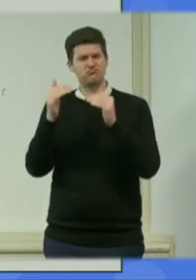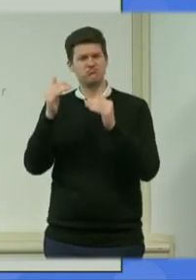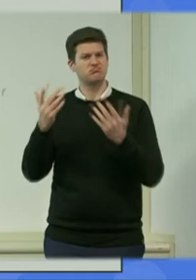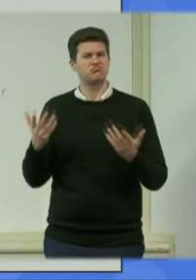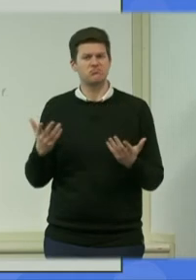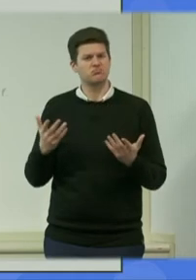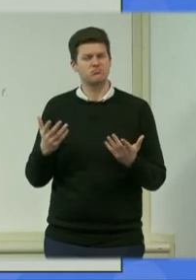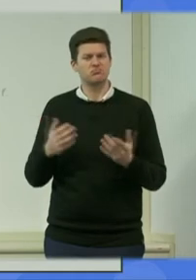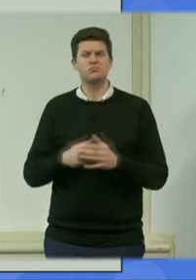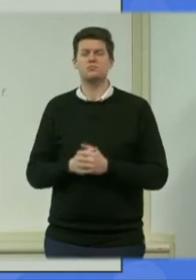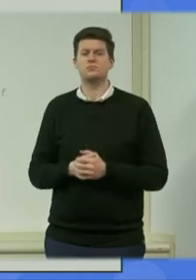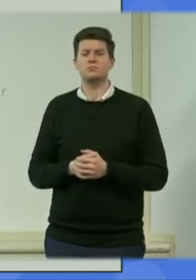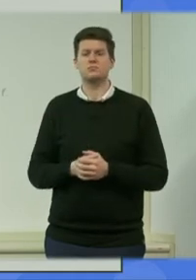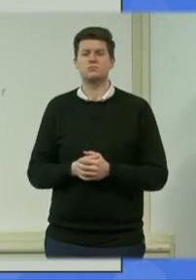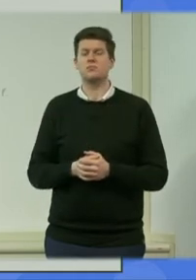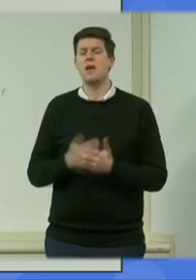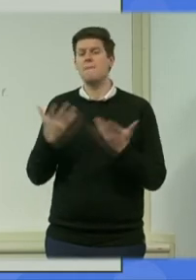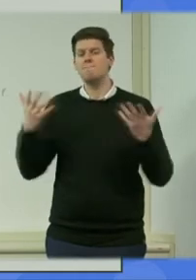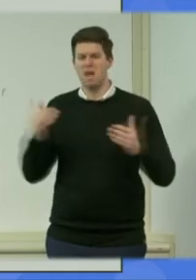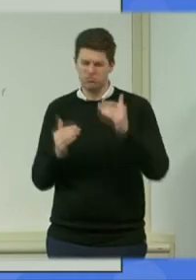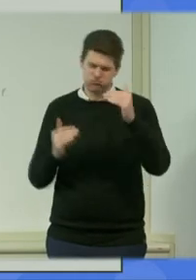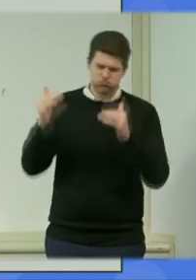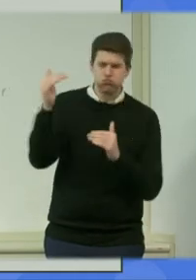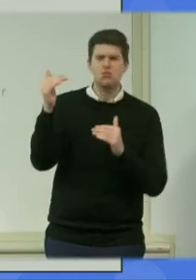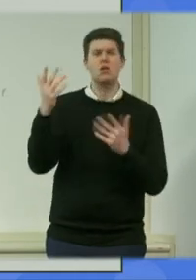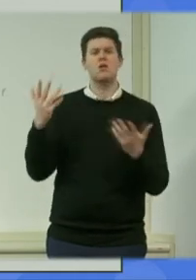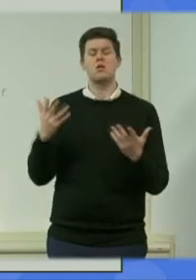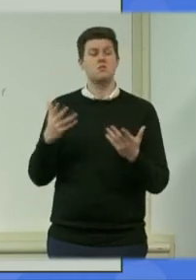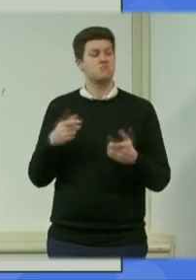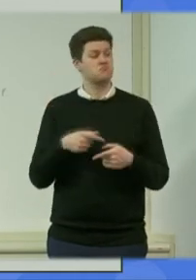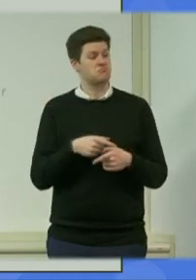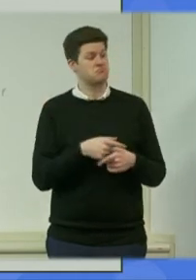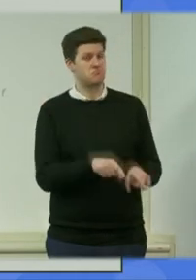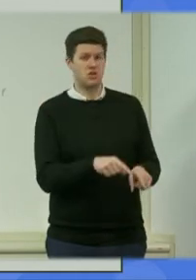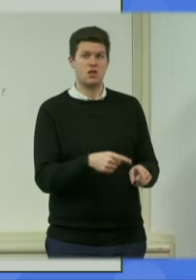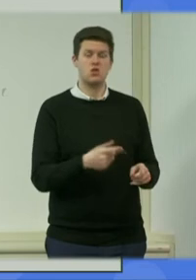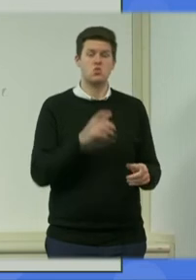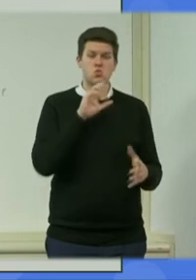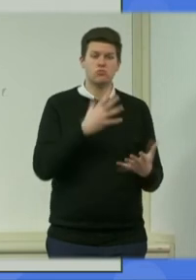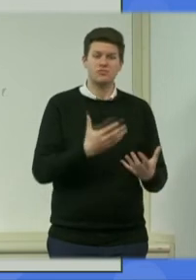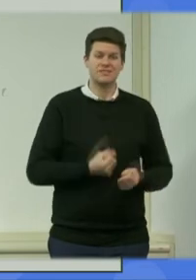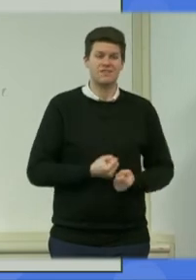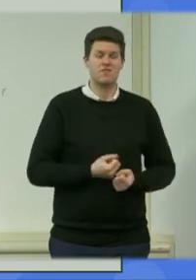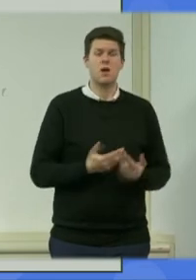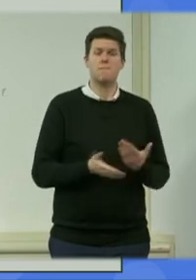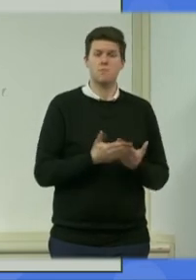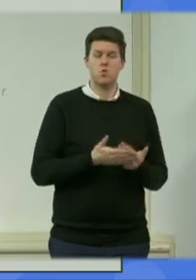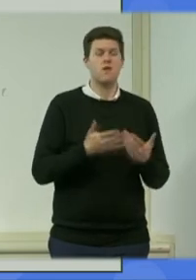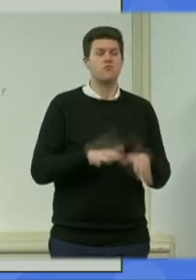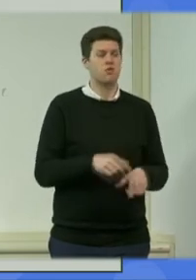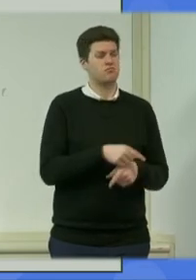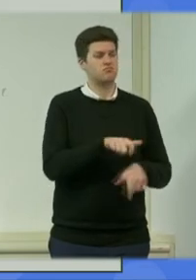more. Where the big difference is in countries that raise more tax is they tend to get a lot more from middle earners, people on typical middle